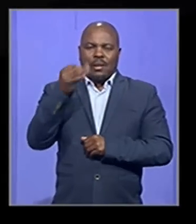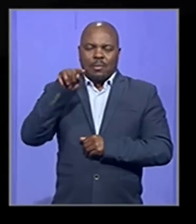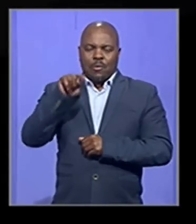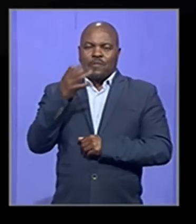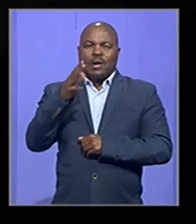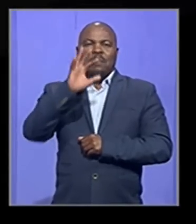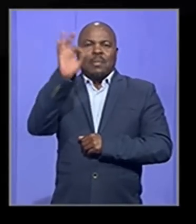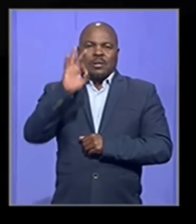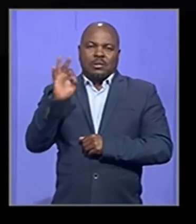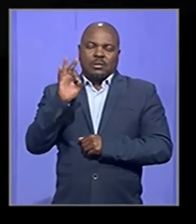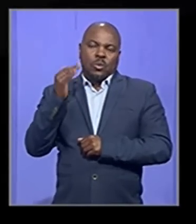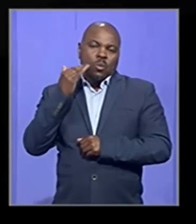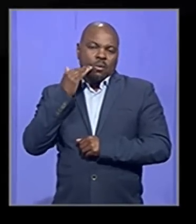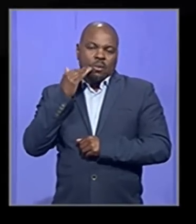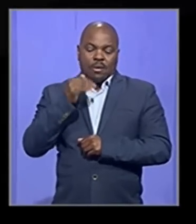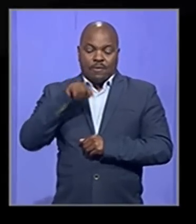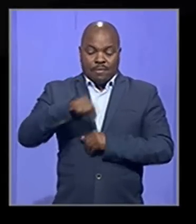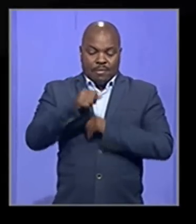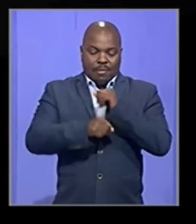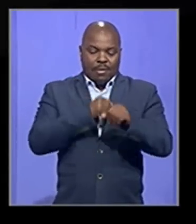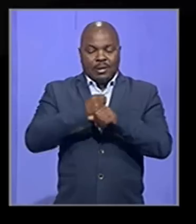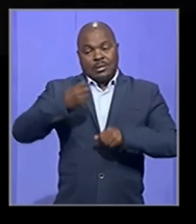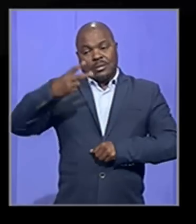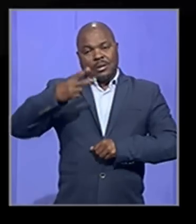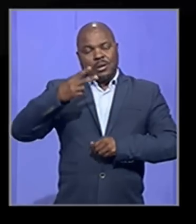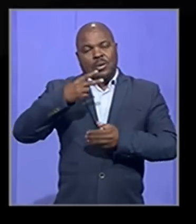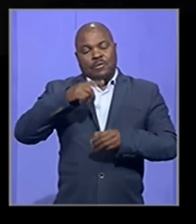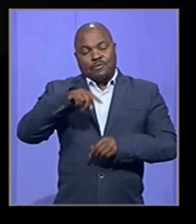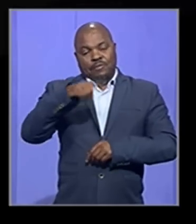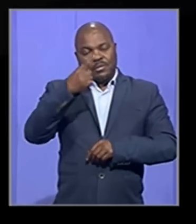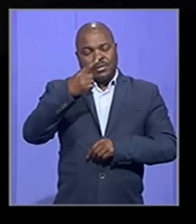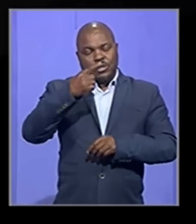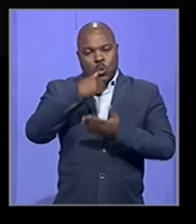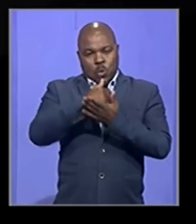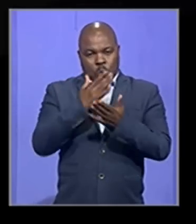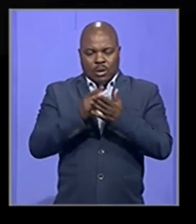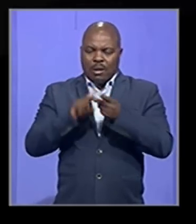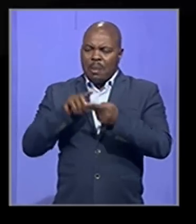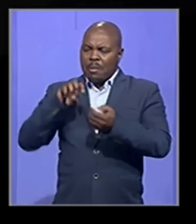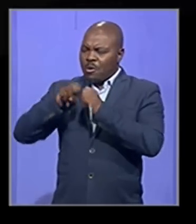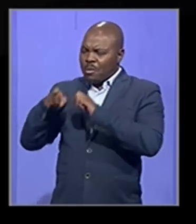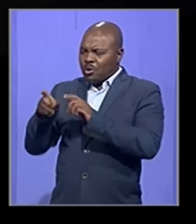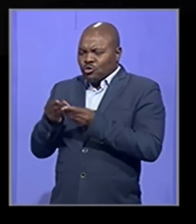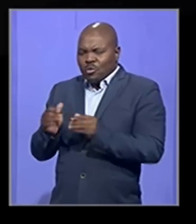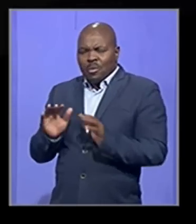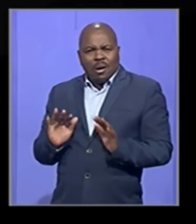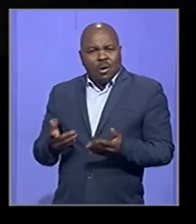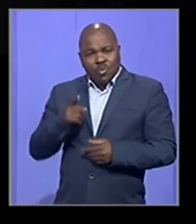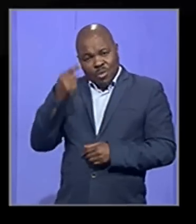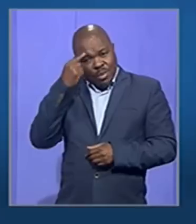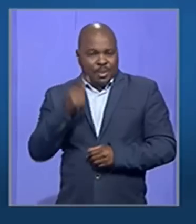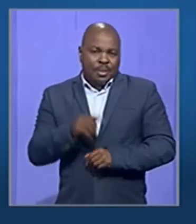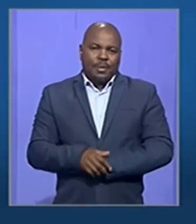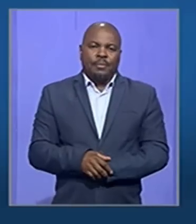33.5 mo kotareng ya pele ya ngwaga le gona tharollo e ka ba efe bothateng bjo.